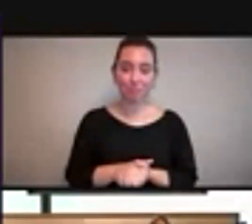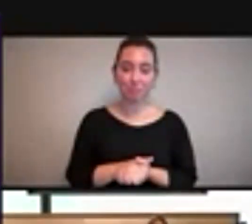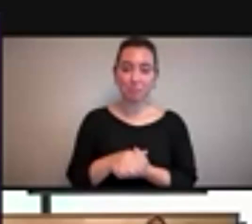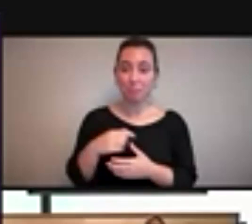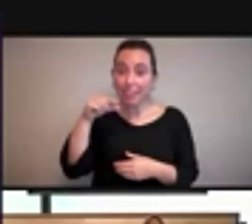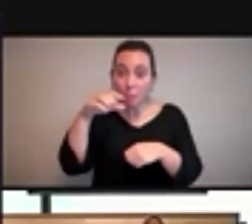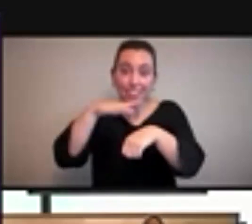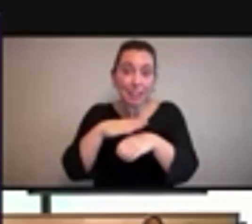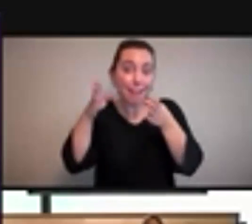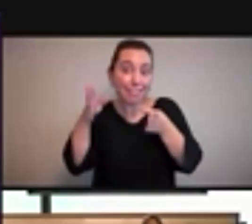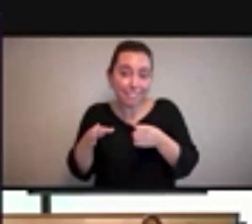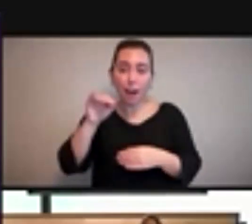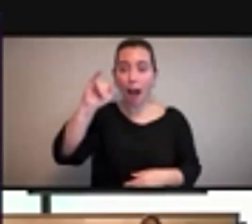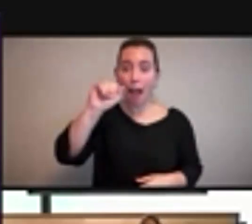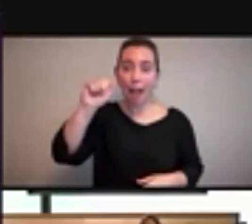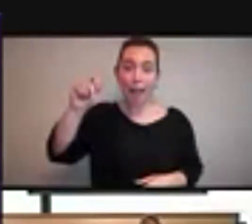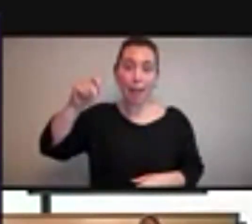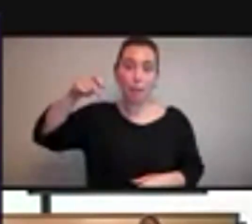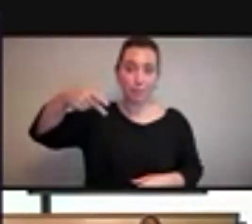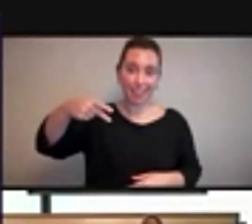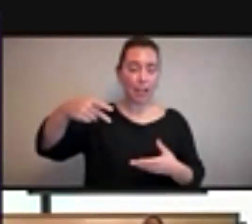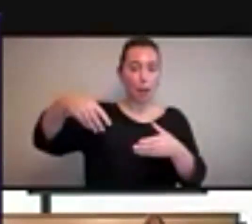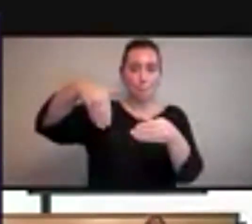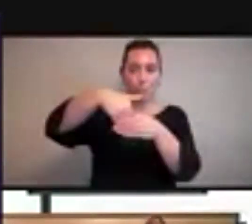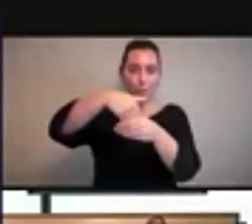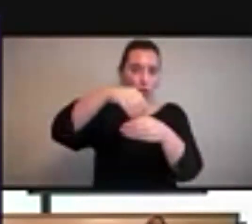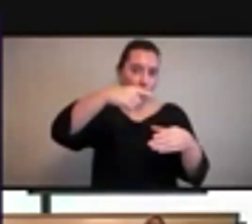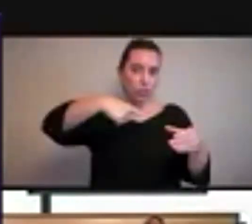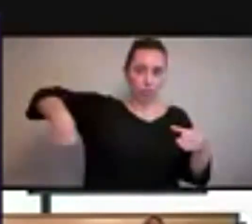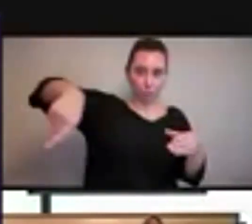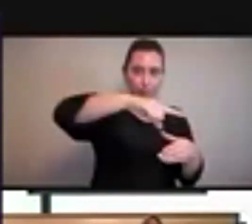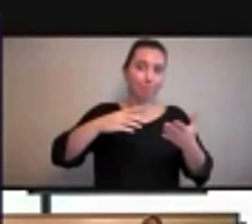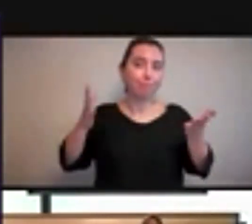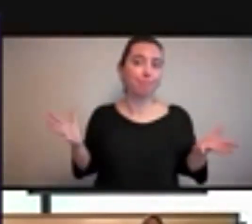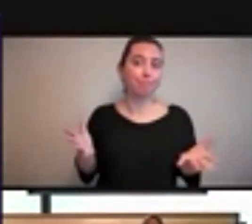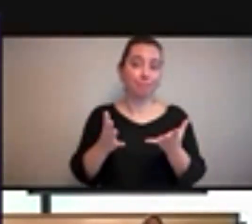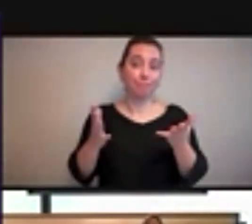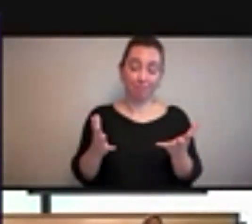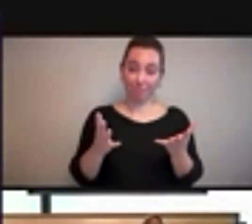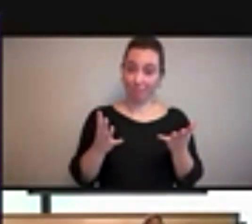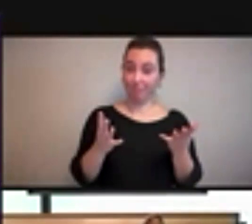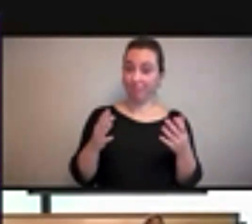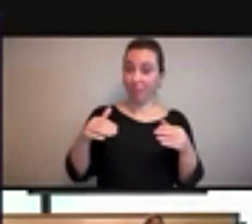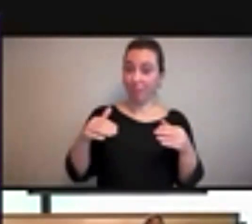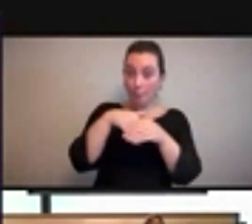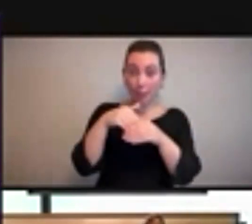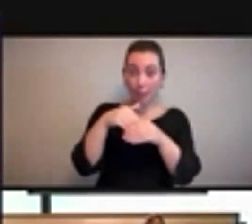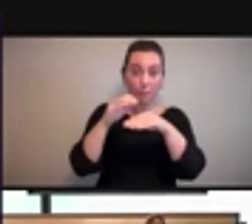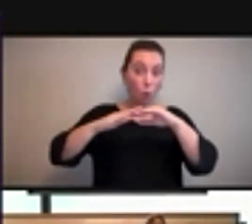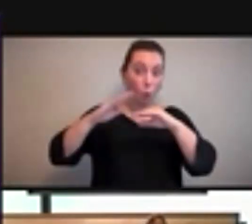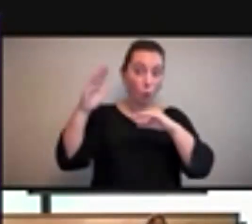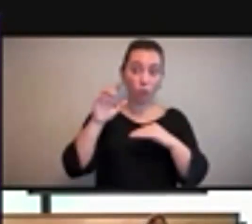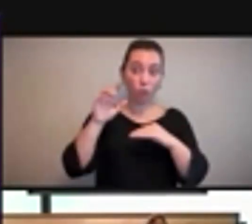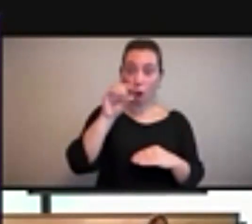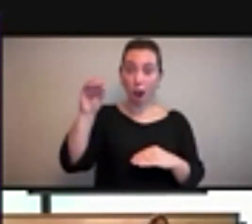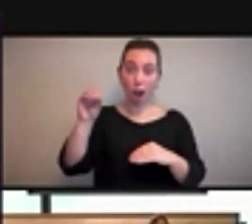IAAP is a member-driven organization. We have members in more than 100 countries, and we have more than